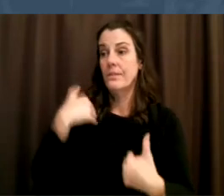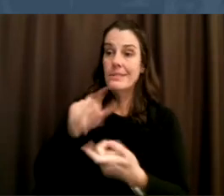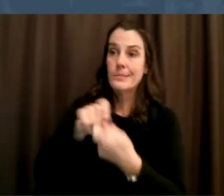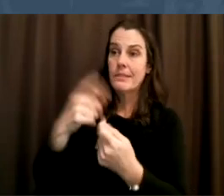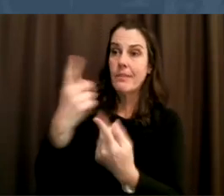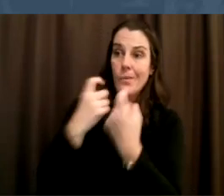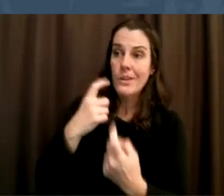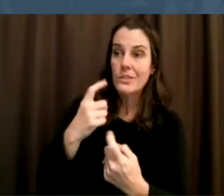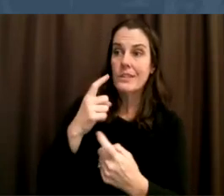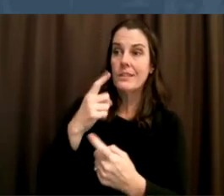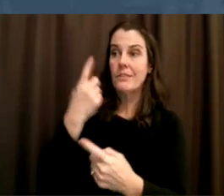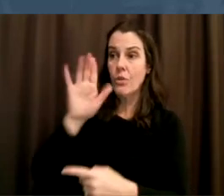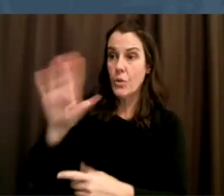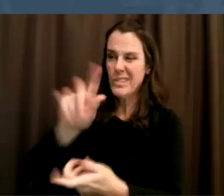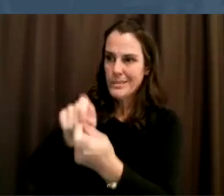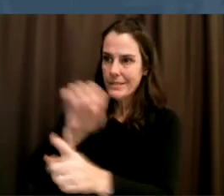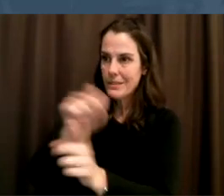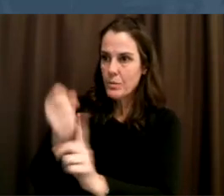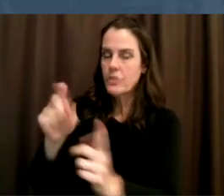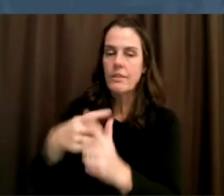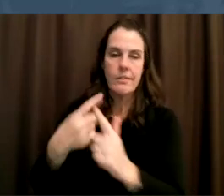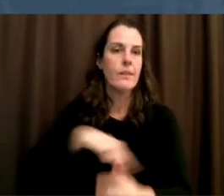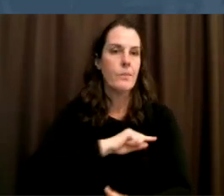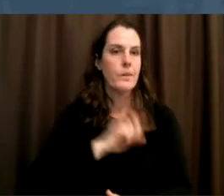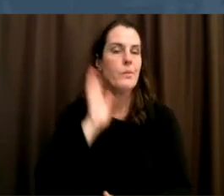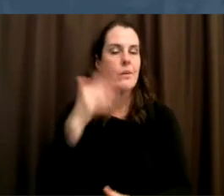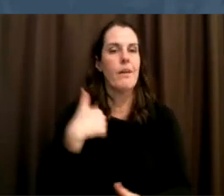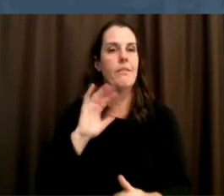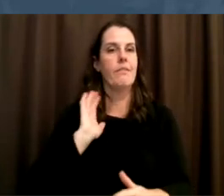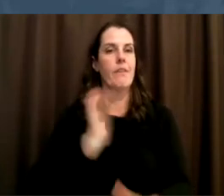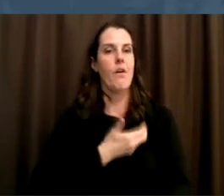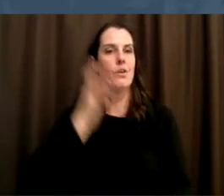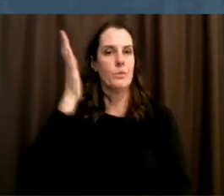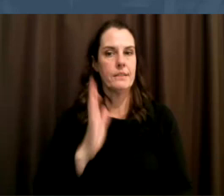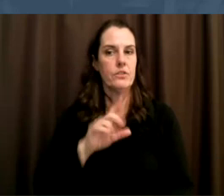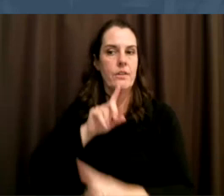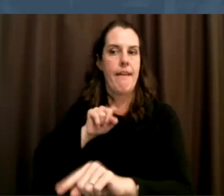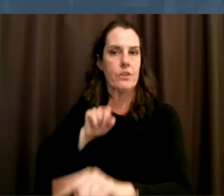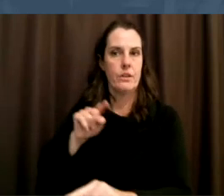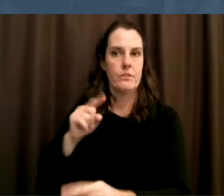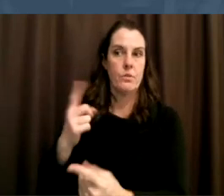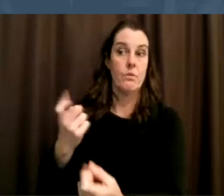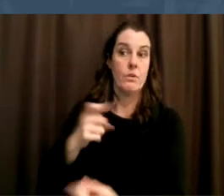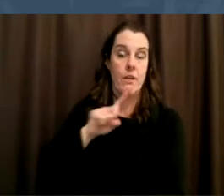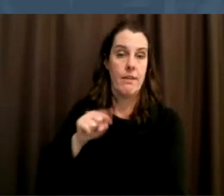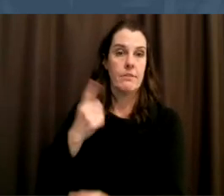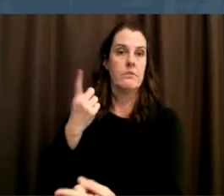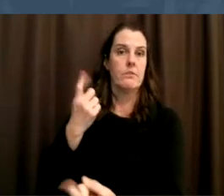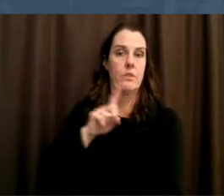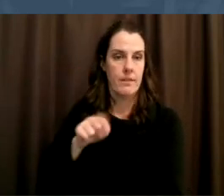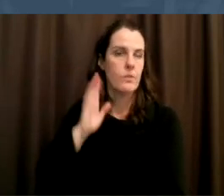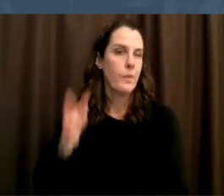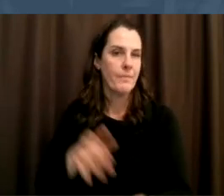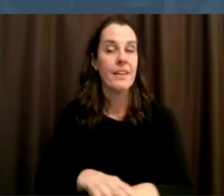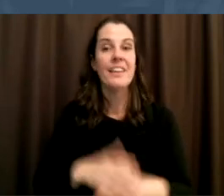specific to their situation, and we'll have our presenters are answering those. So